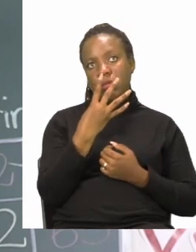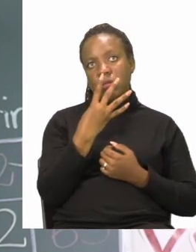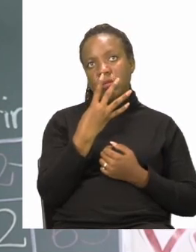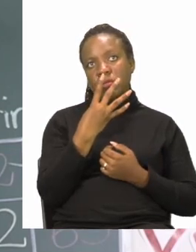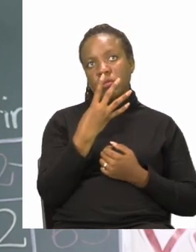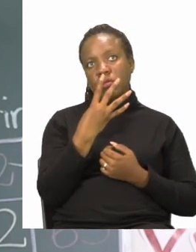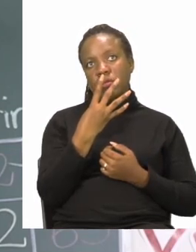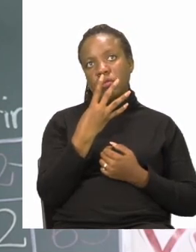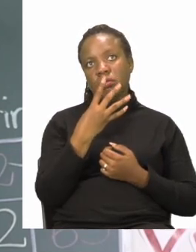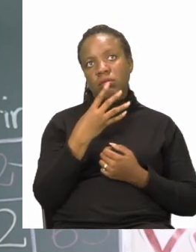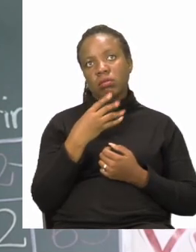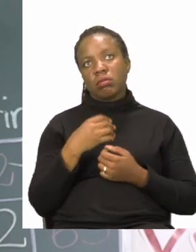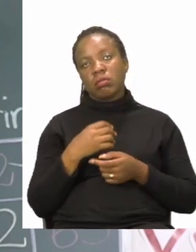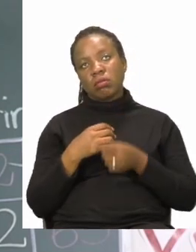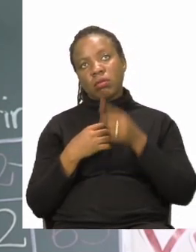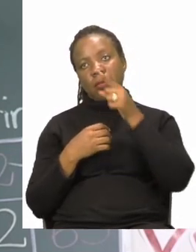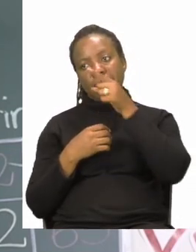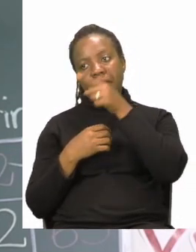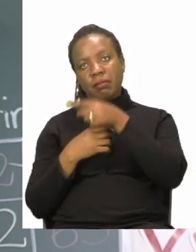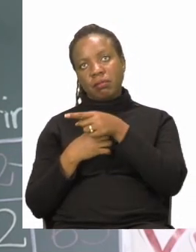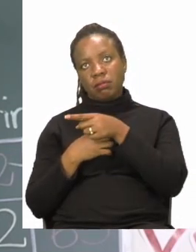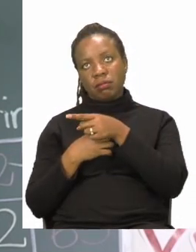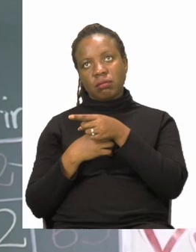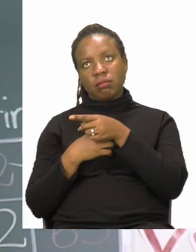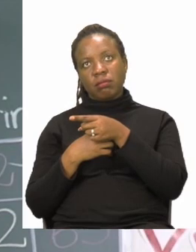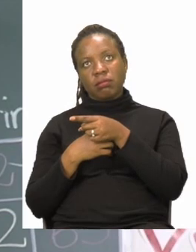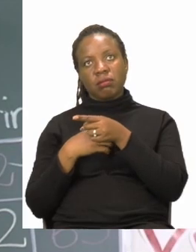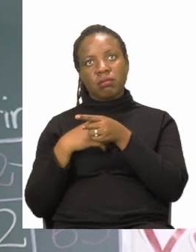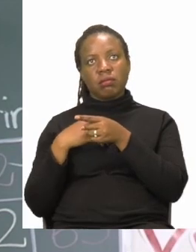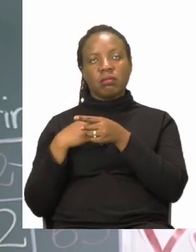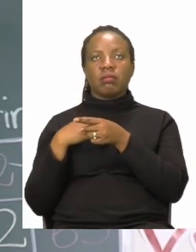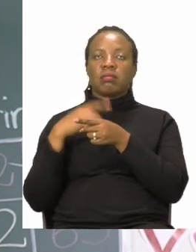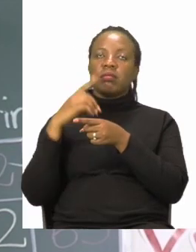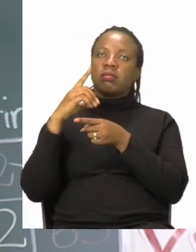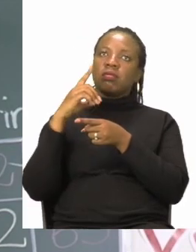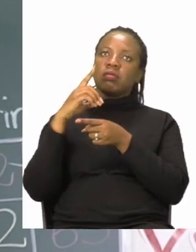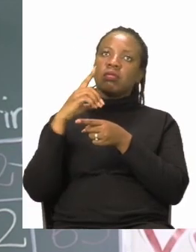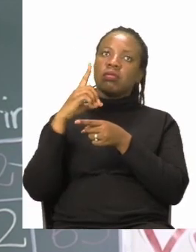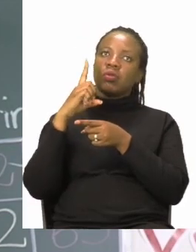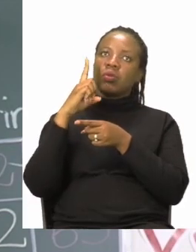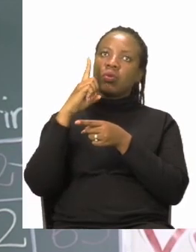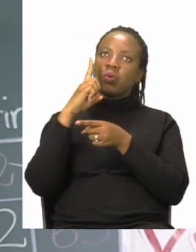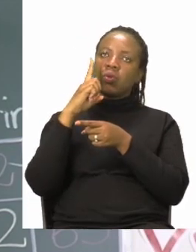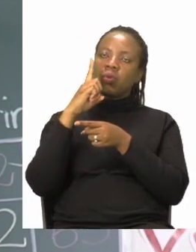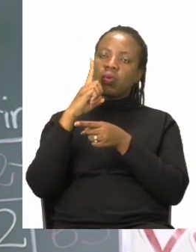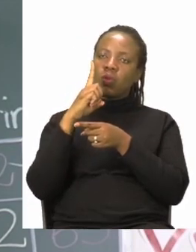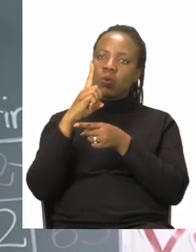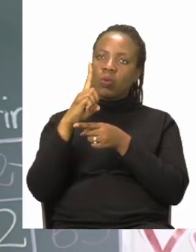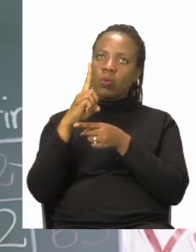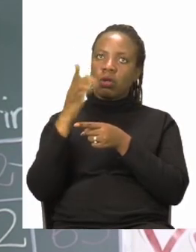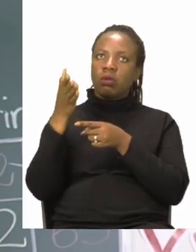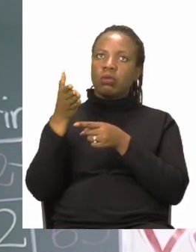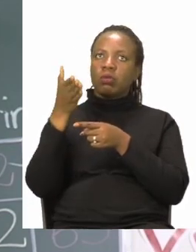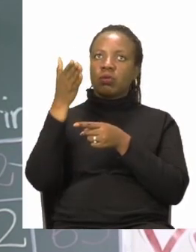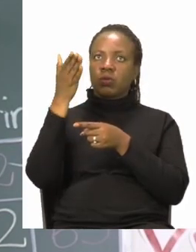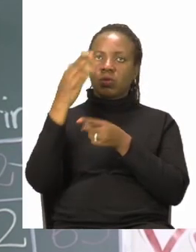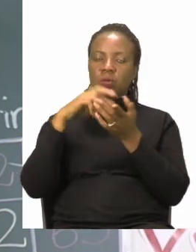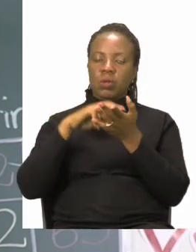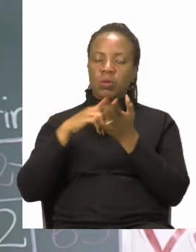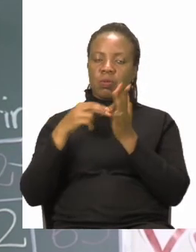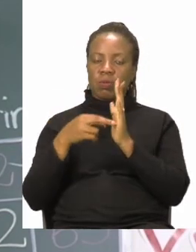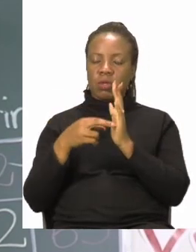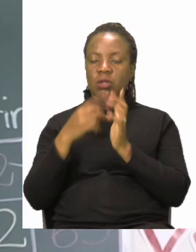14. And the block to your right is 16, which means